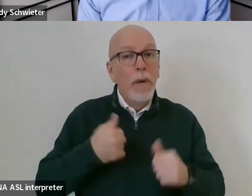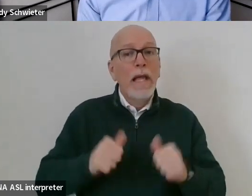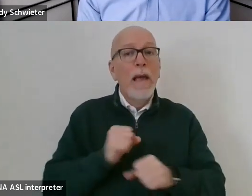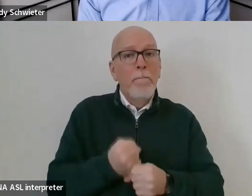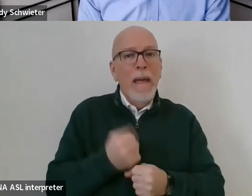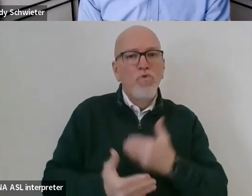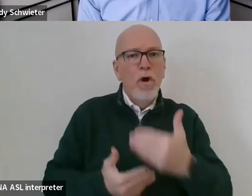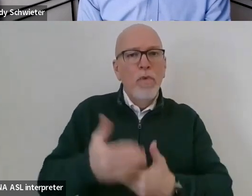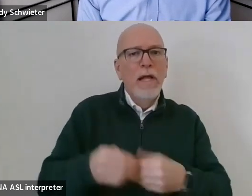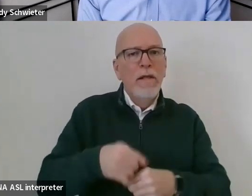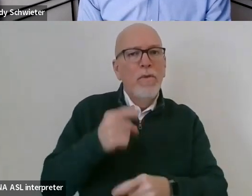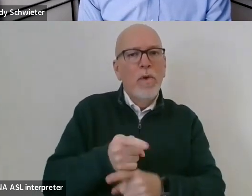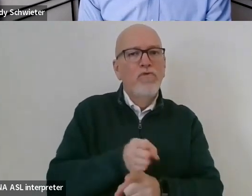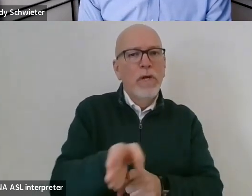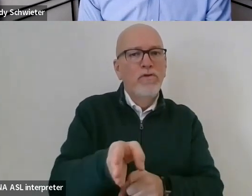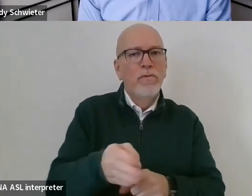in those directions.